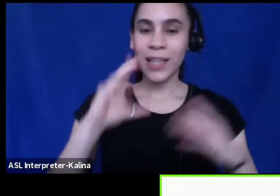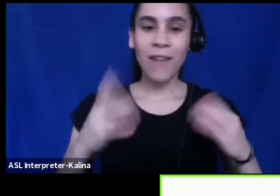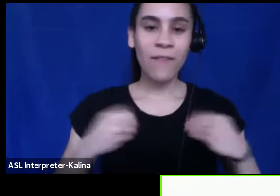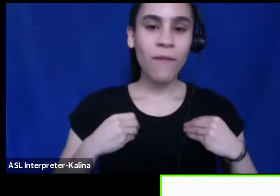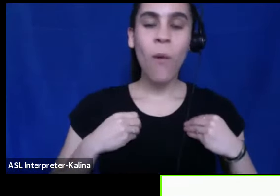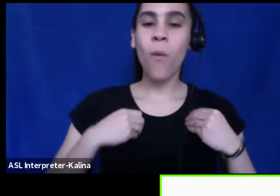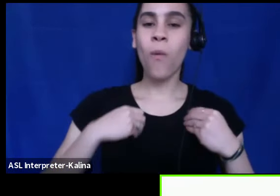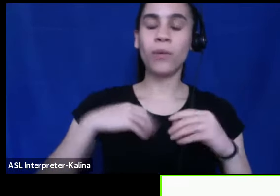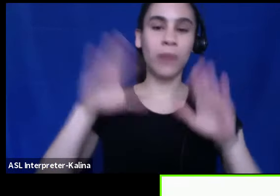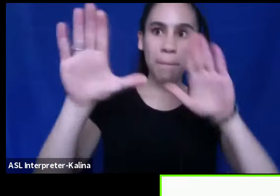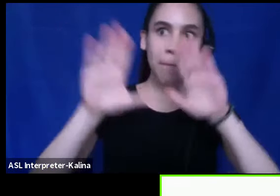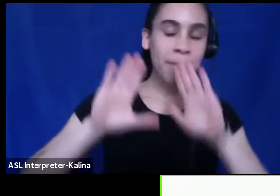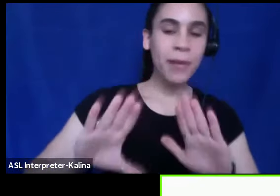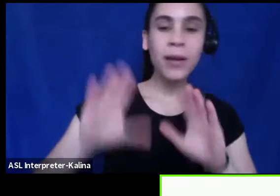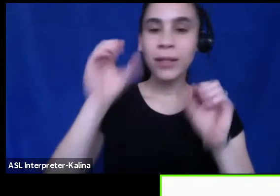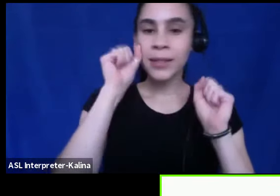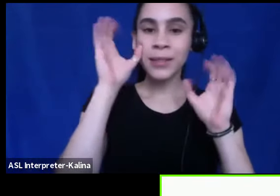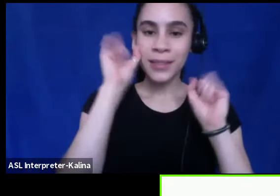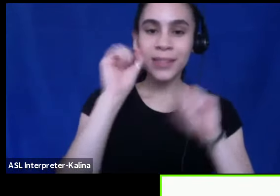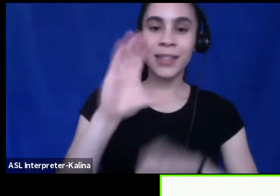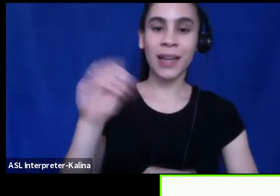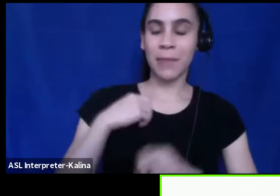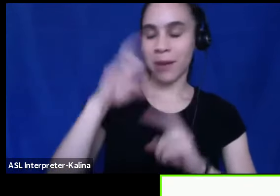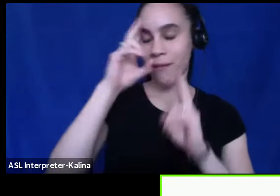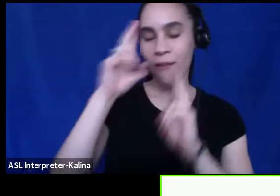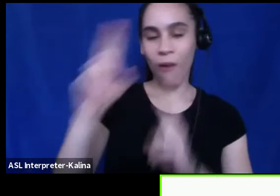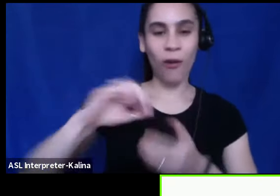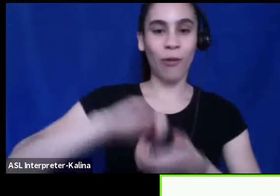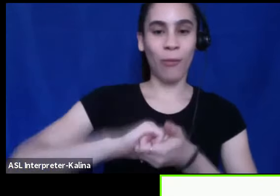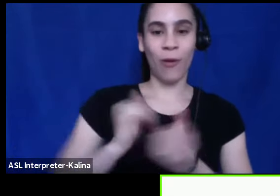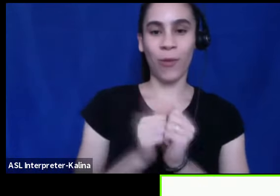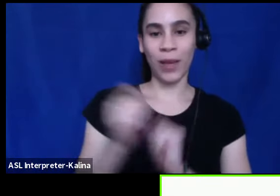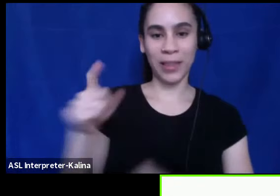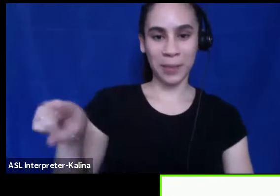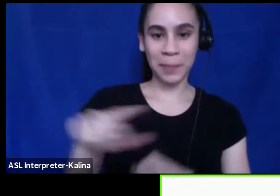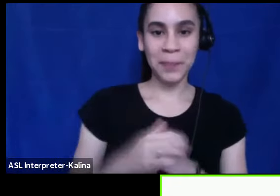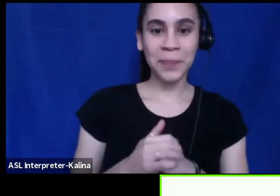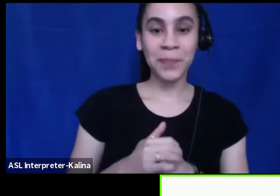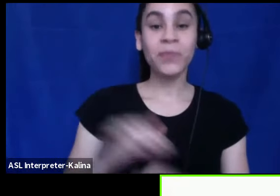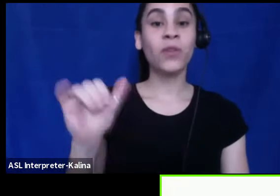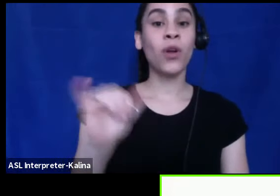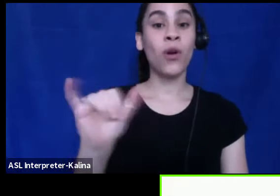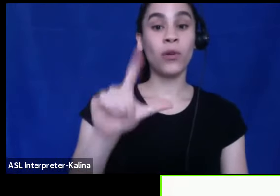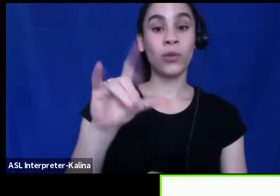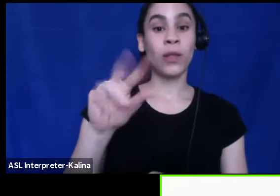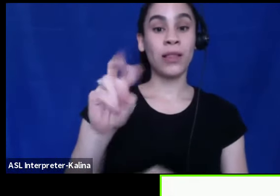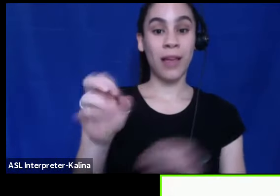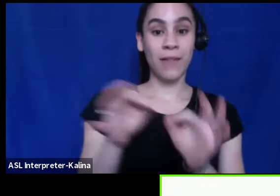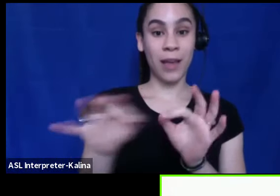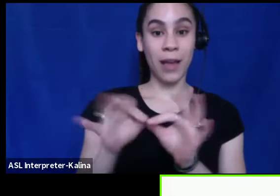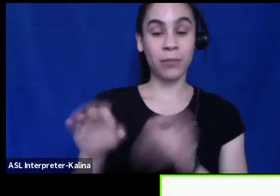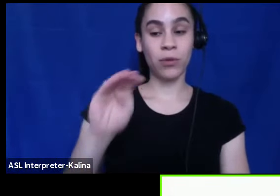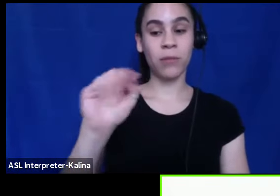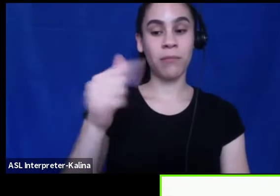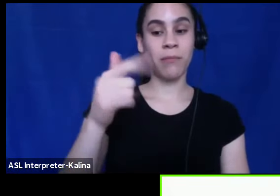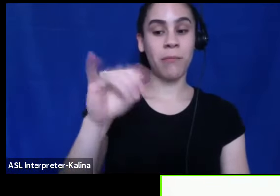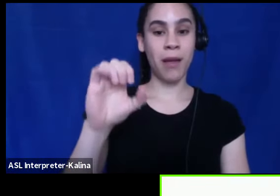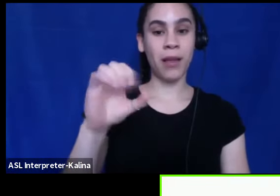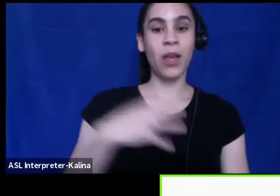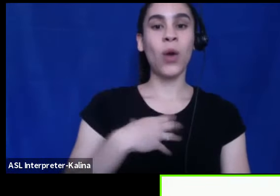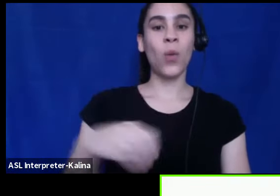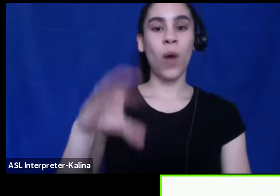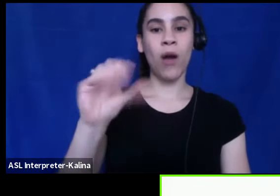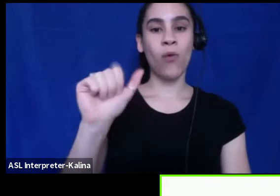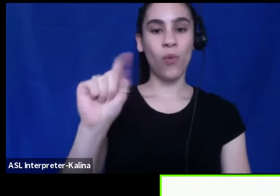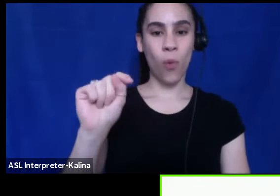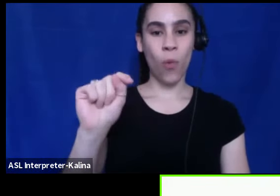We're incredibly honored to partner with them. This is also being live captioned by Maggie at White Coat Captioning. So if you want to turn